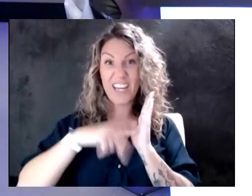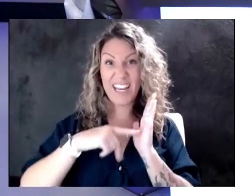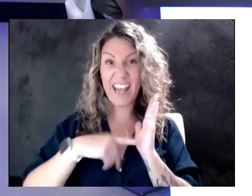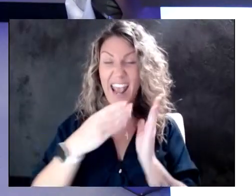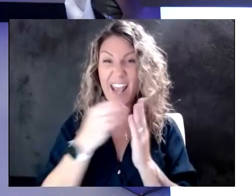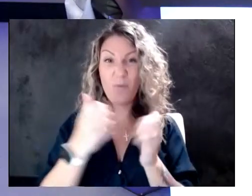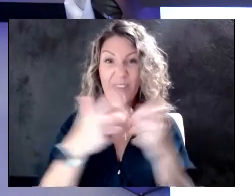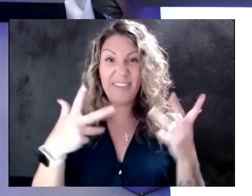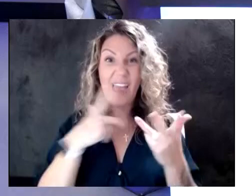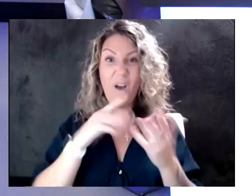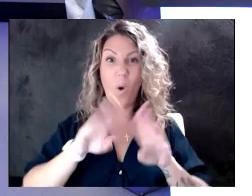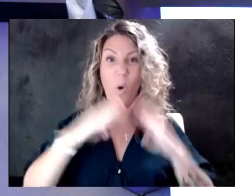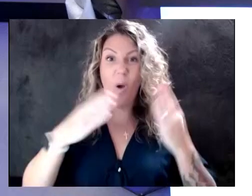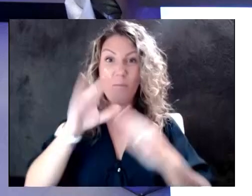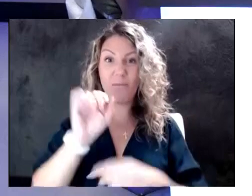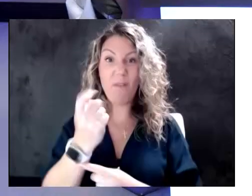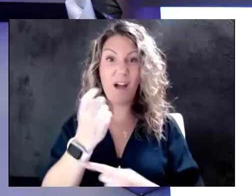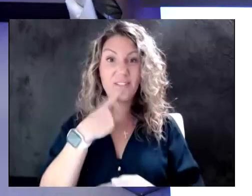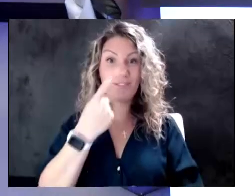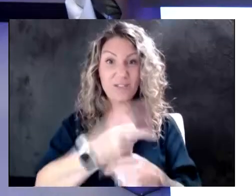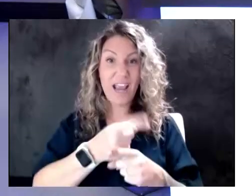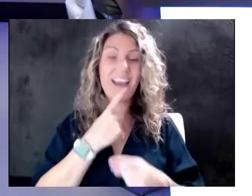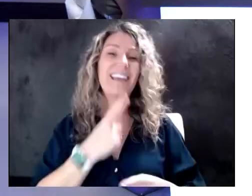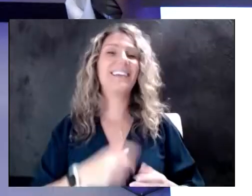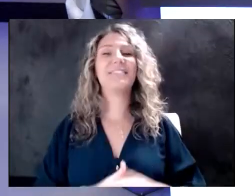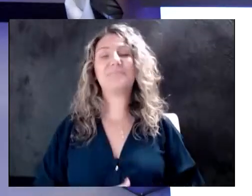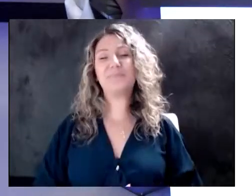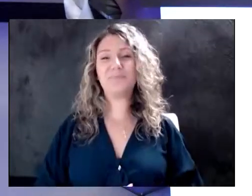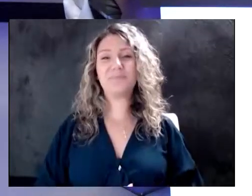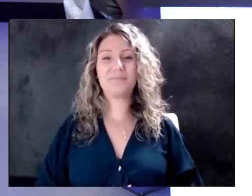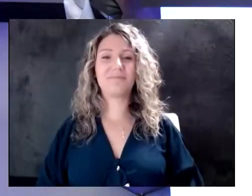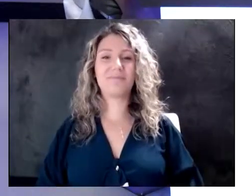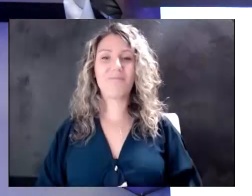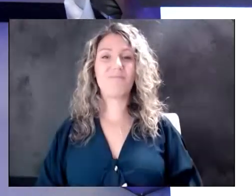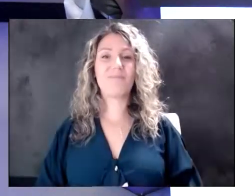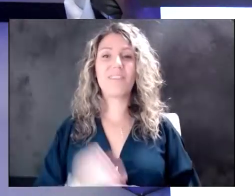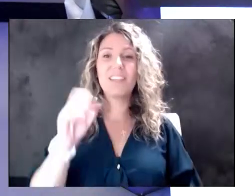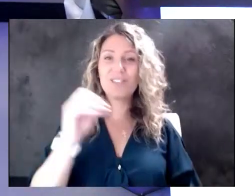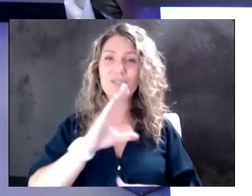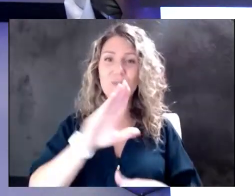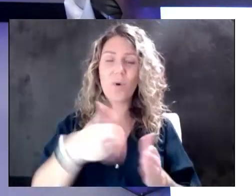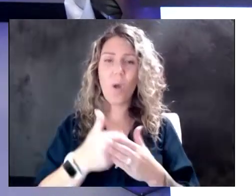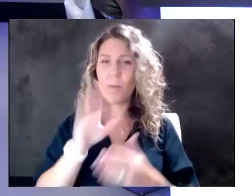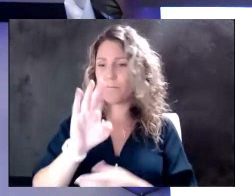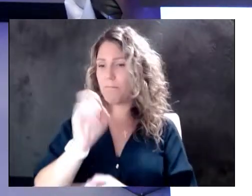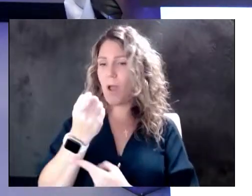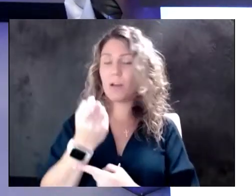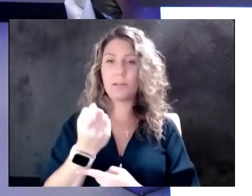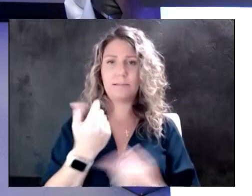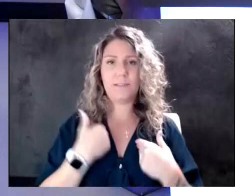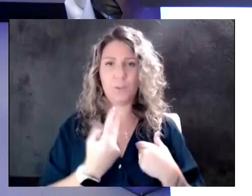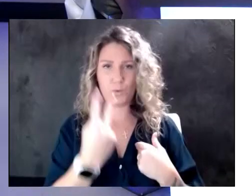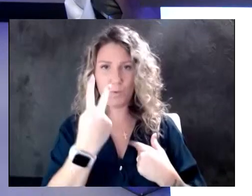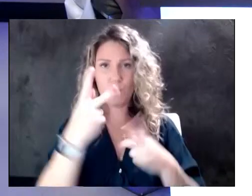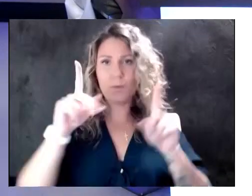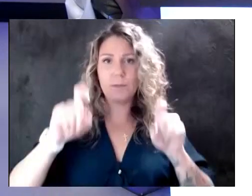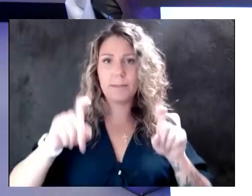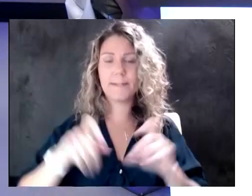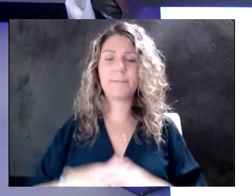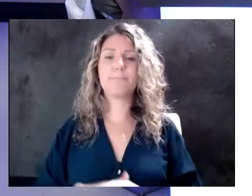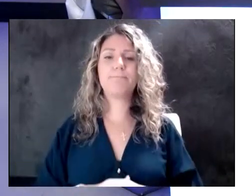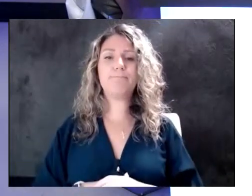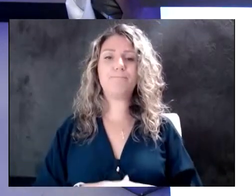you to read the directions, it's you really aren't messing important. around. Okay. So I think all of the boxes come with 2 tests. I did open